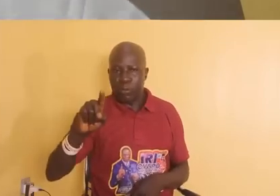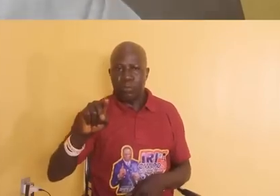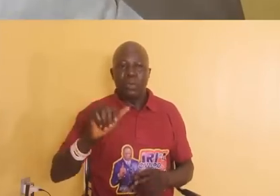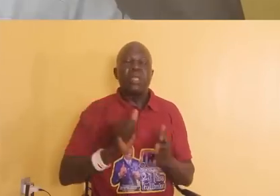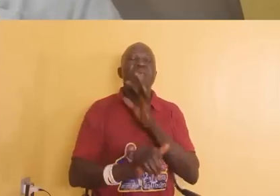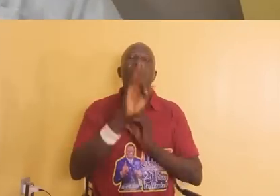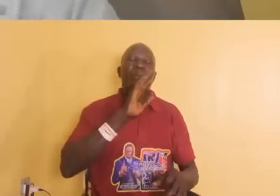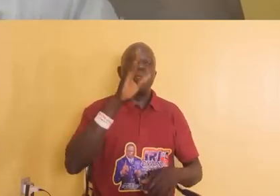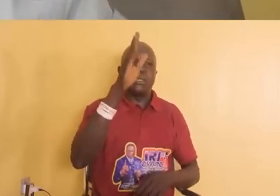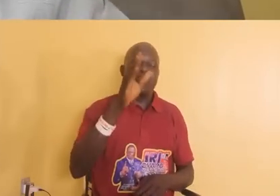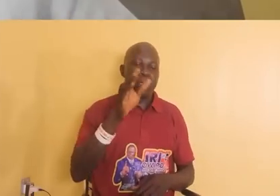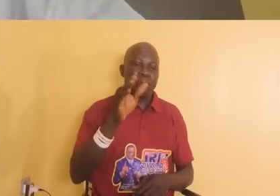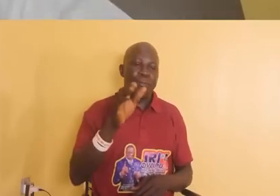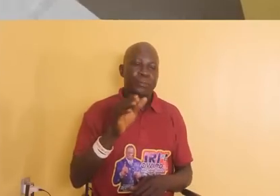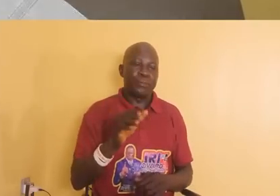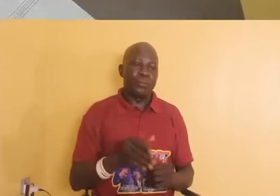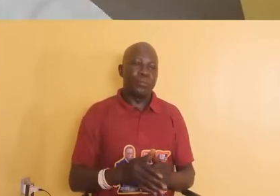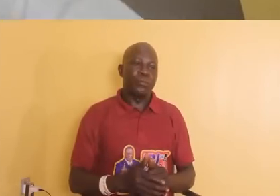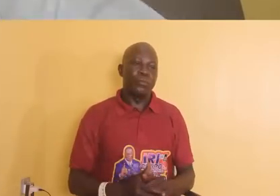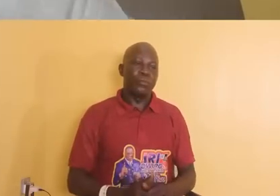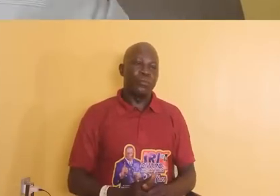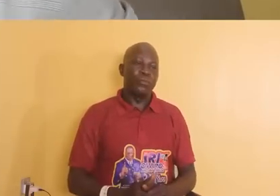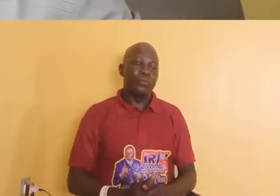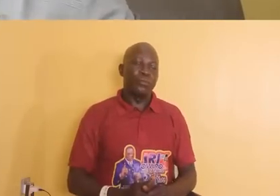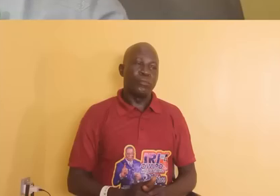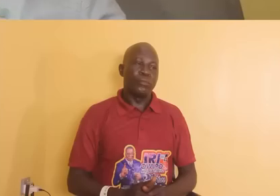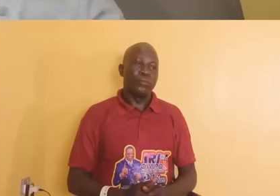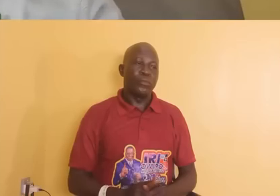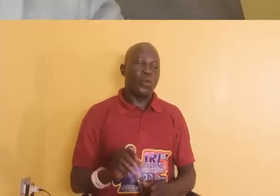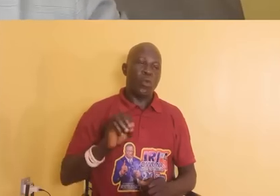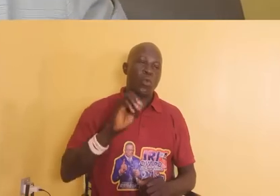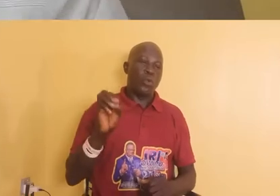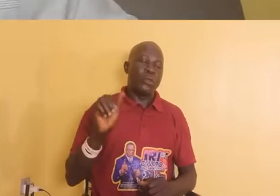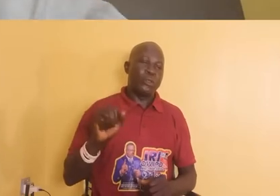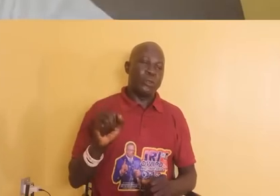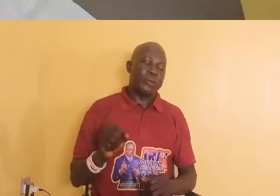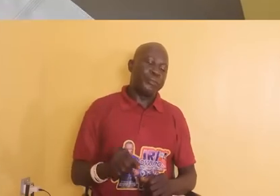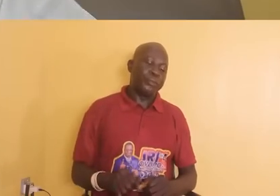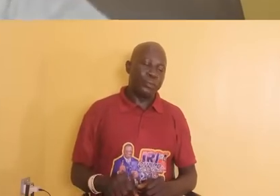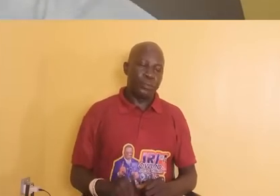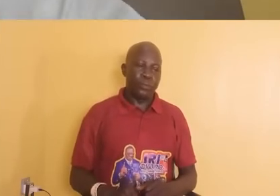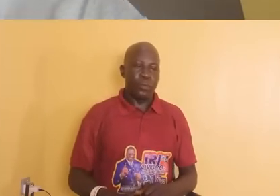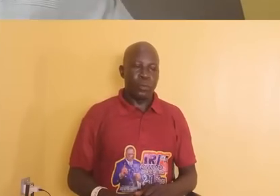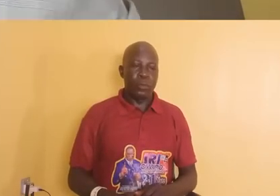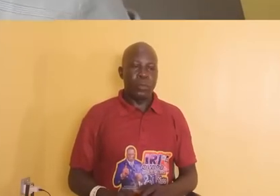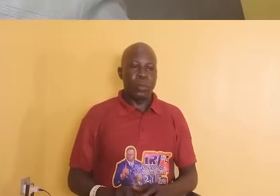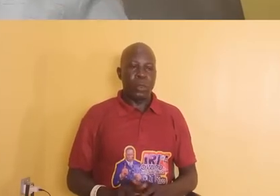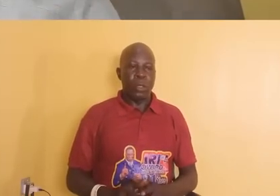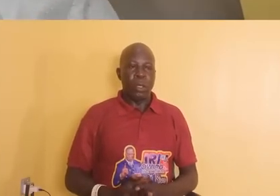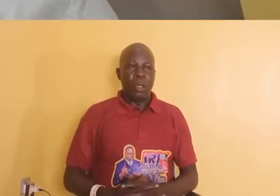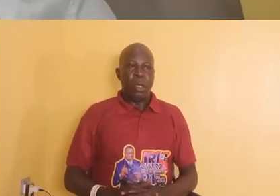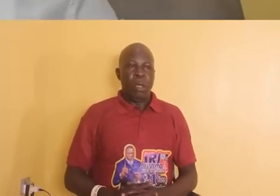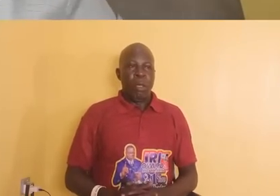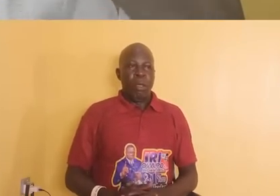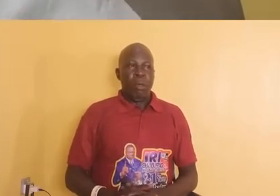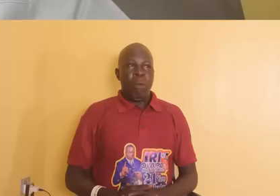chapter 10, verse 1. Let's read. Hello, I'm there. One day. Oh, yes. Oh, yes. Oh, yes. Ah, lori awon emi aimo lati ma